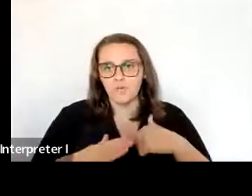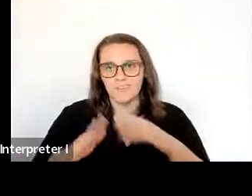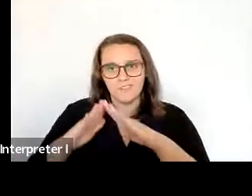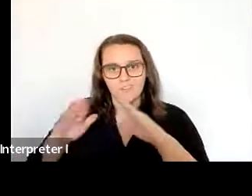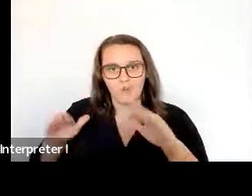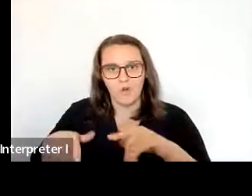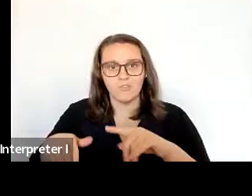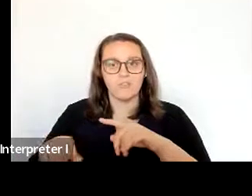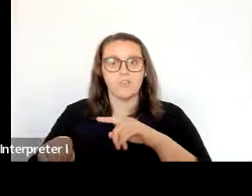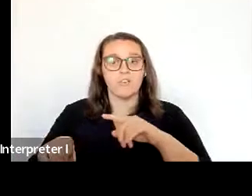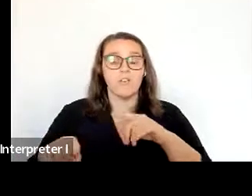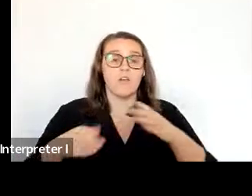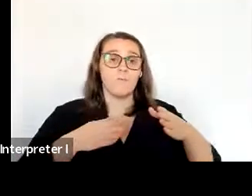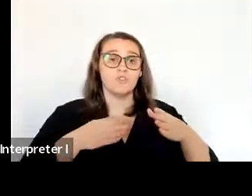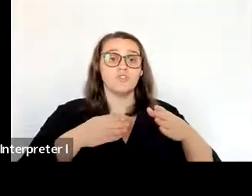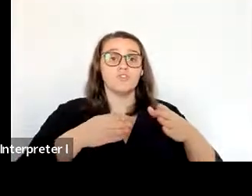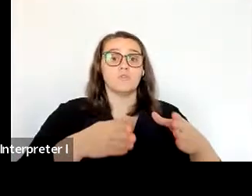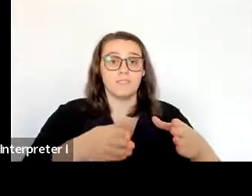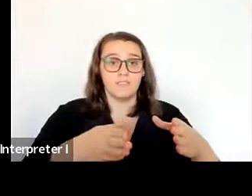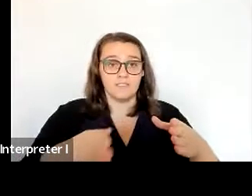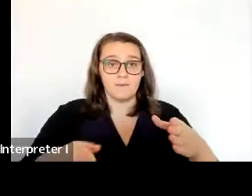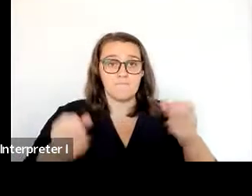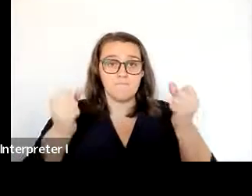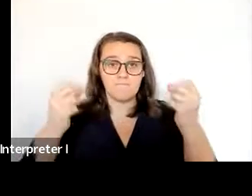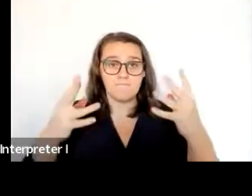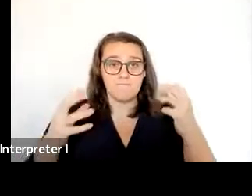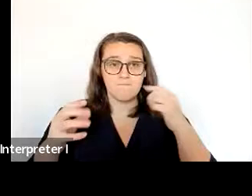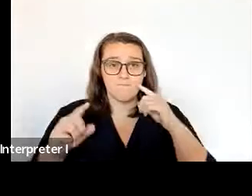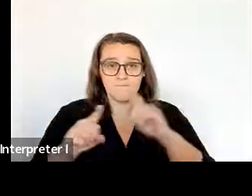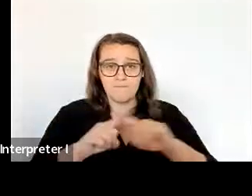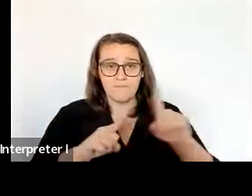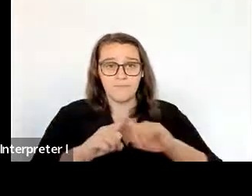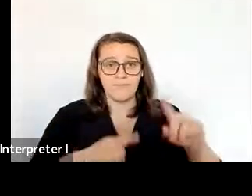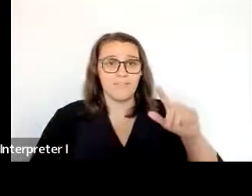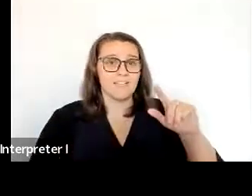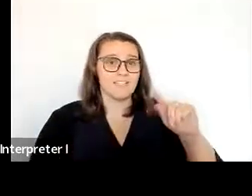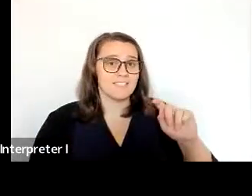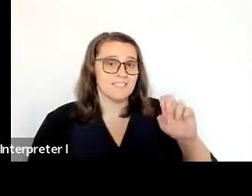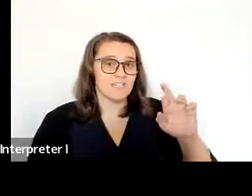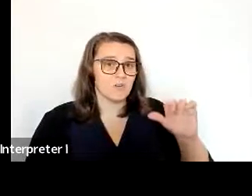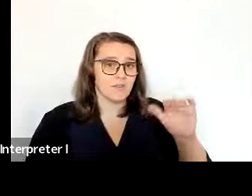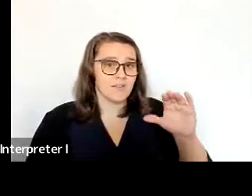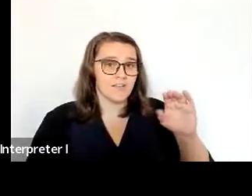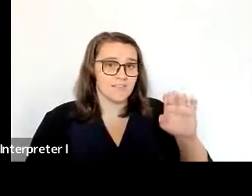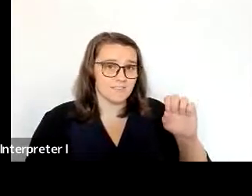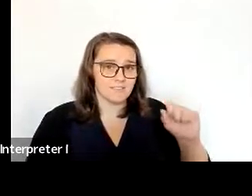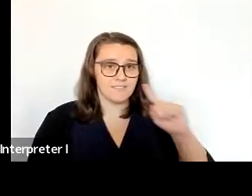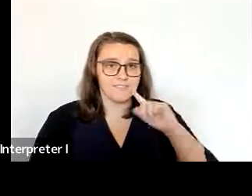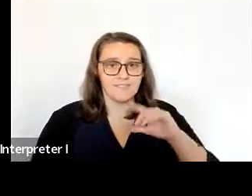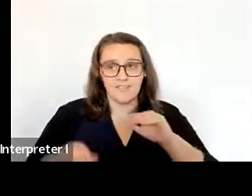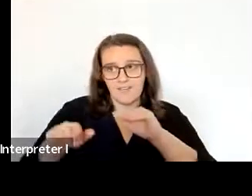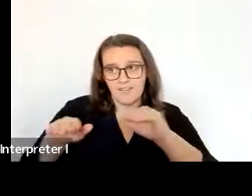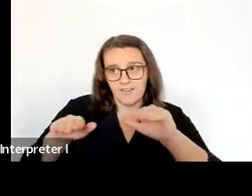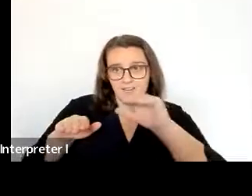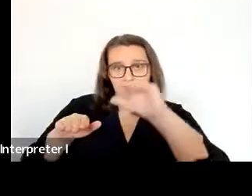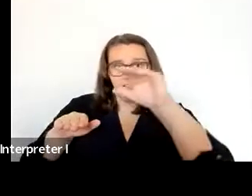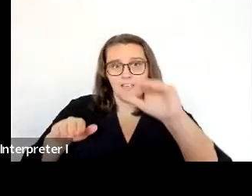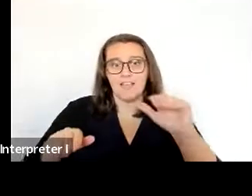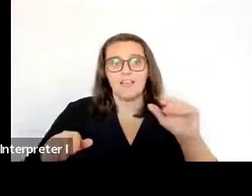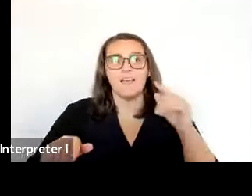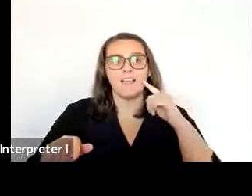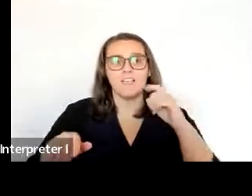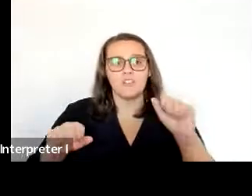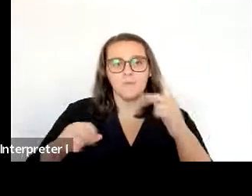the street, there are multiple levels or terraces leading to the open green space. The name